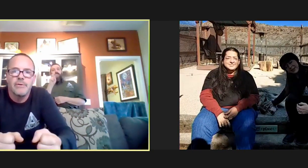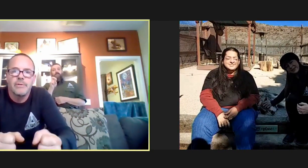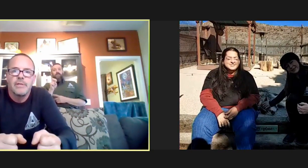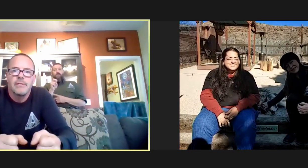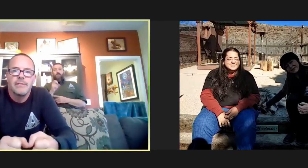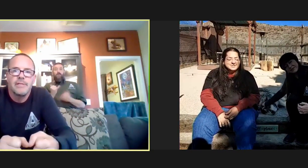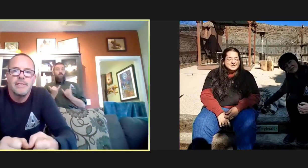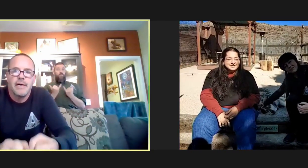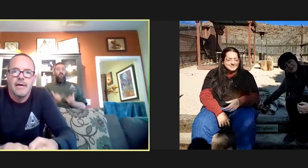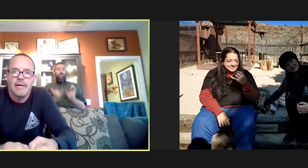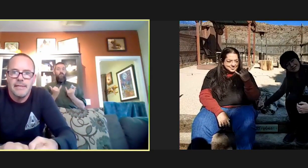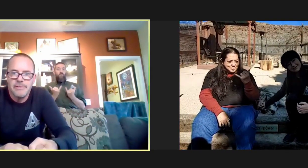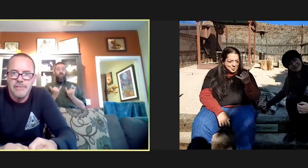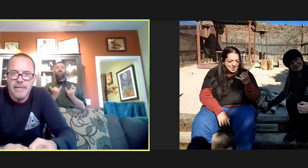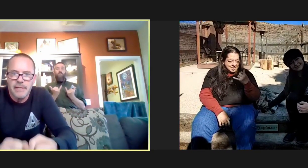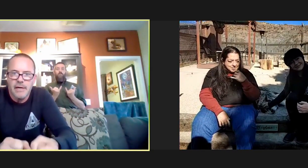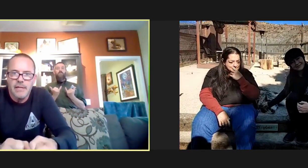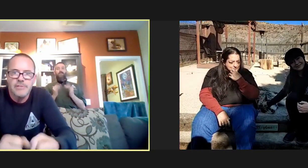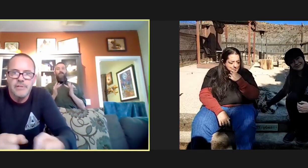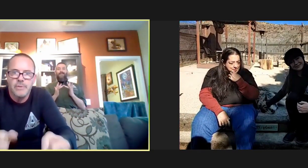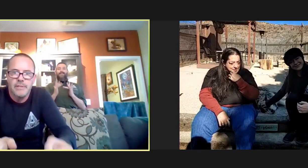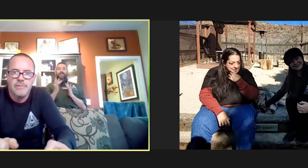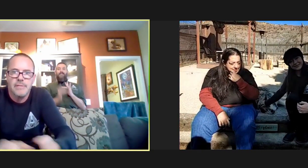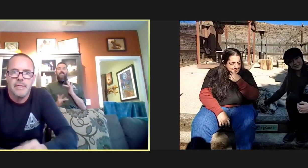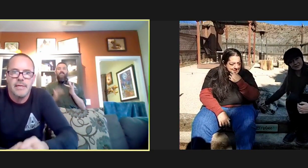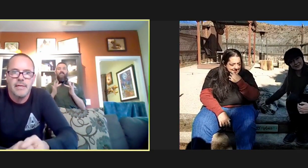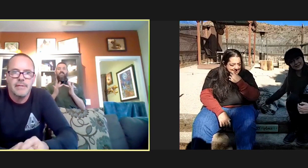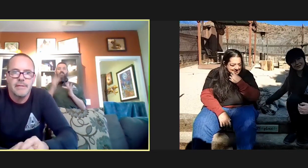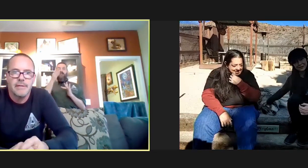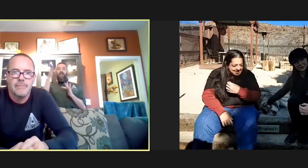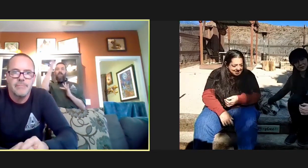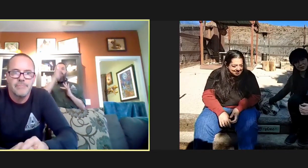Right now, the internet gods are with